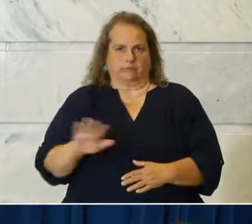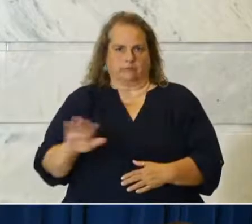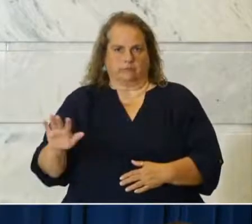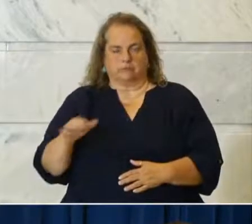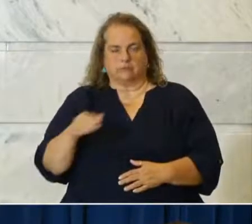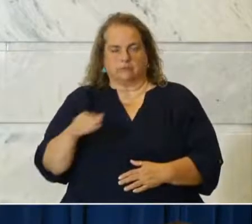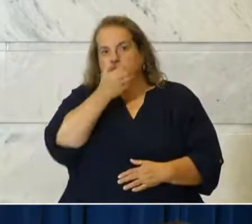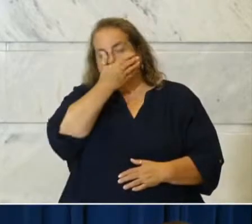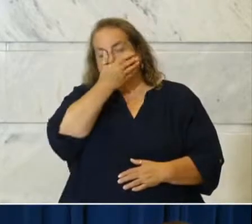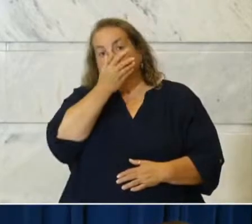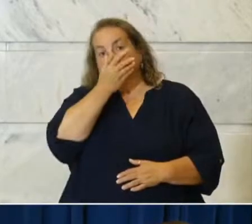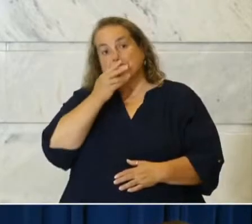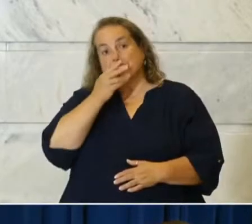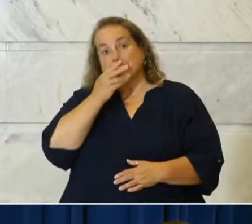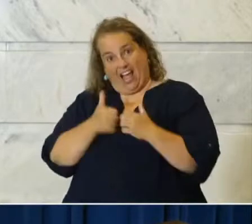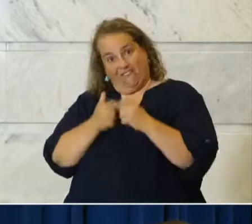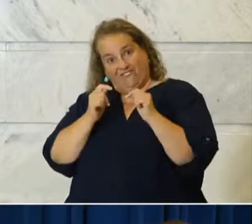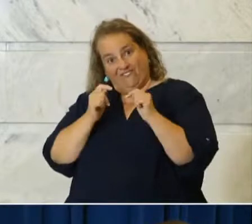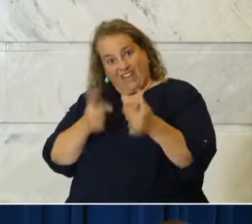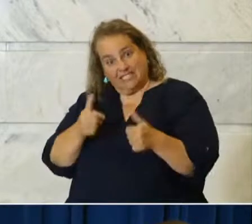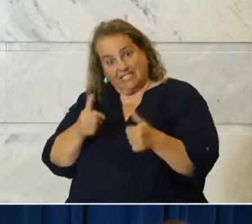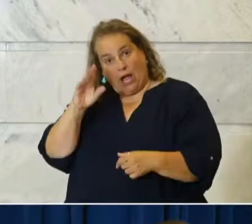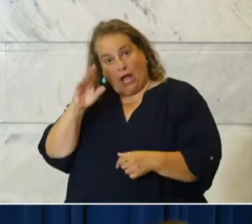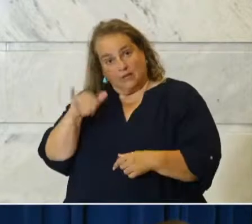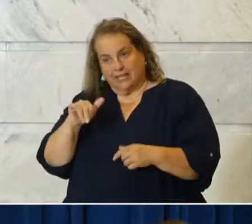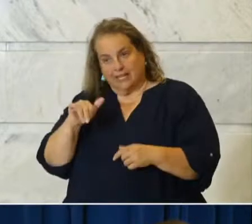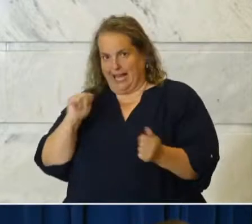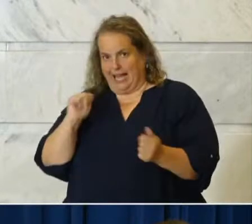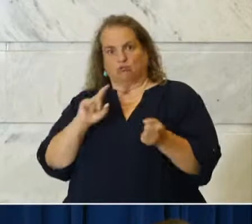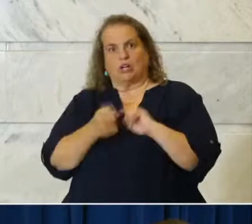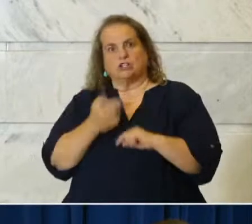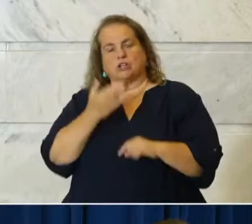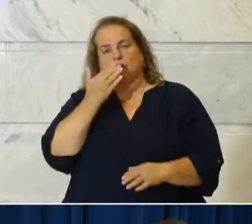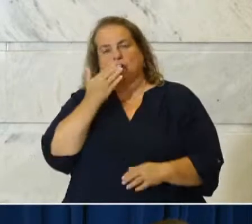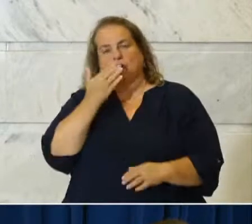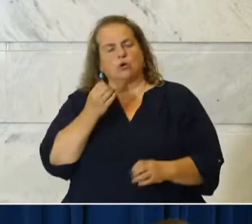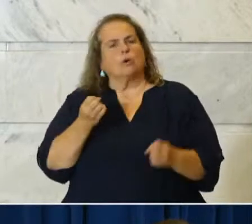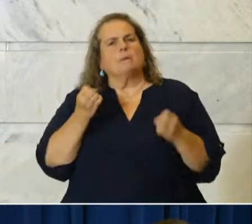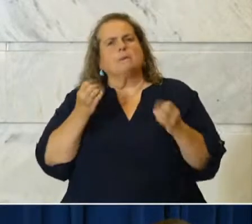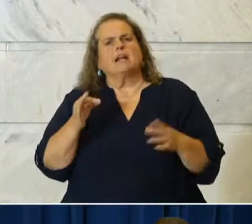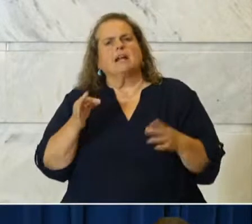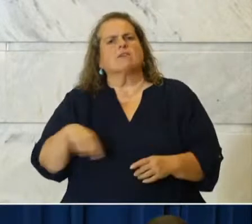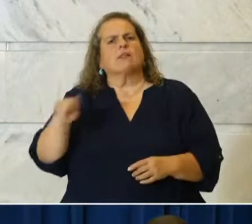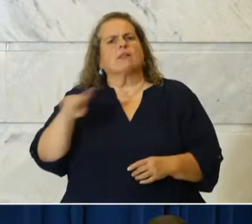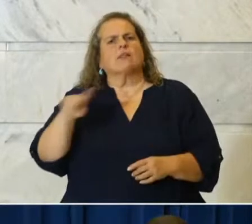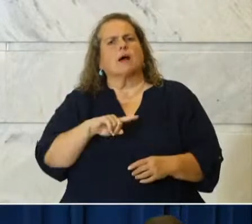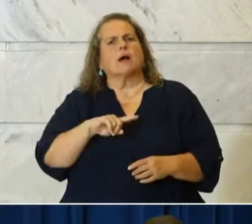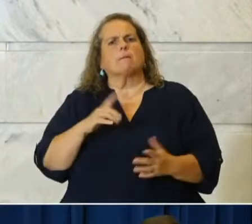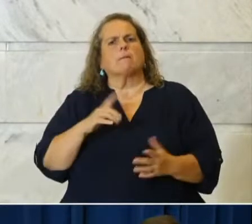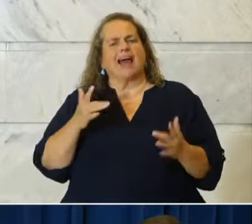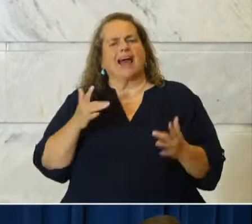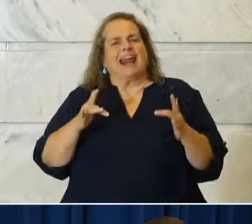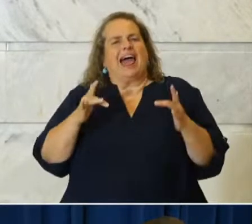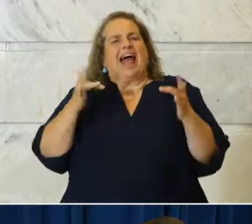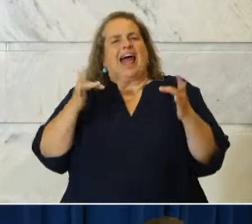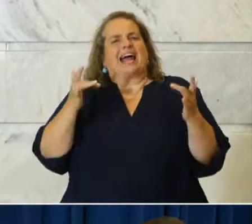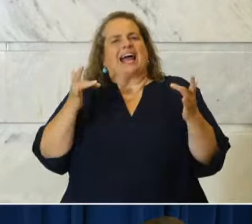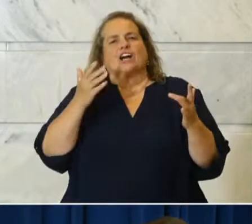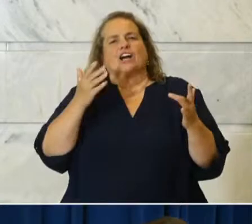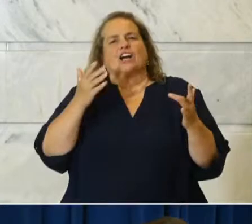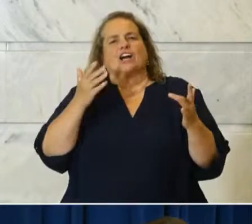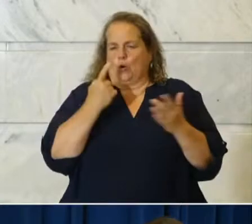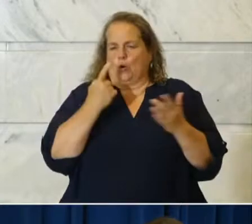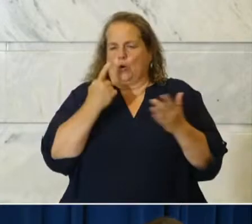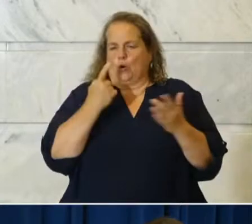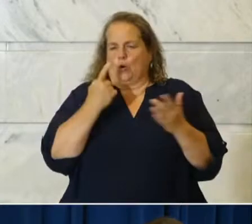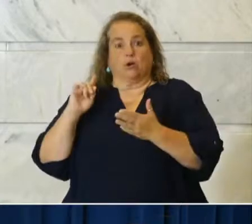look at how quickly counties can change color. You can look at so many of them that would have been the lightest shade just a week ago